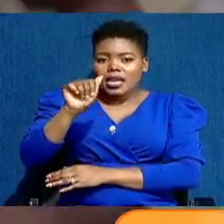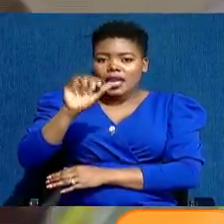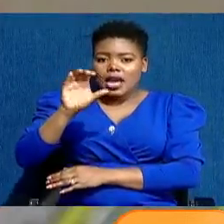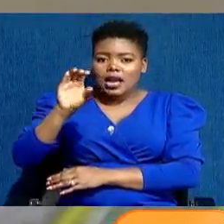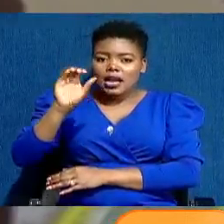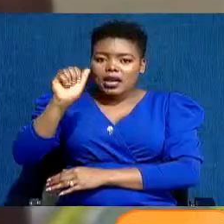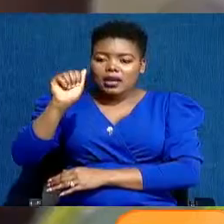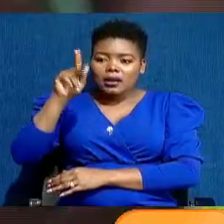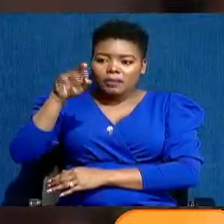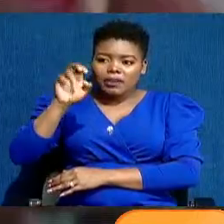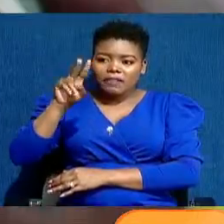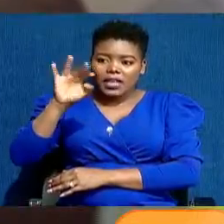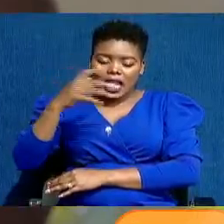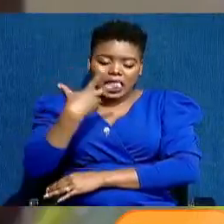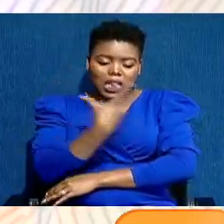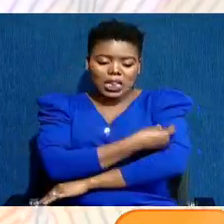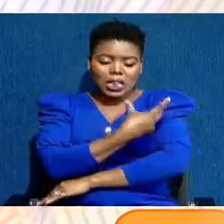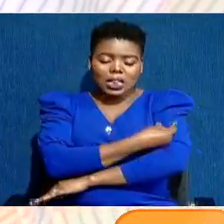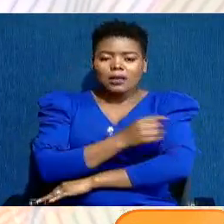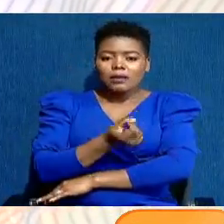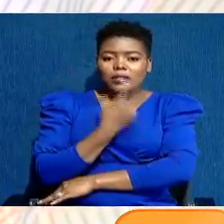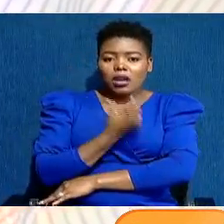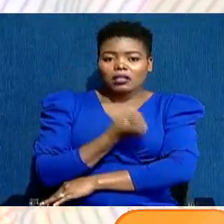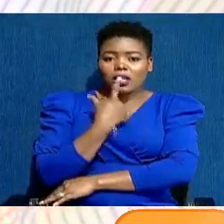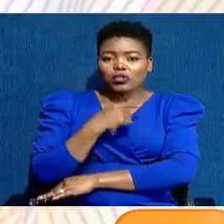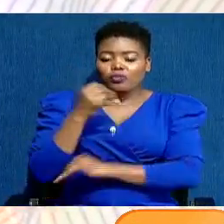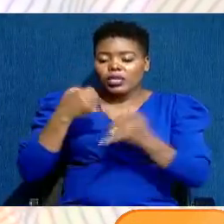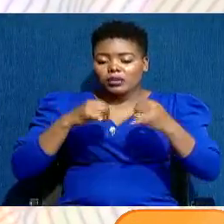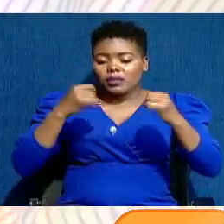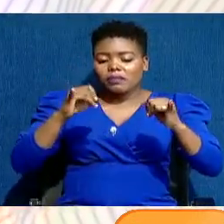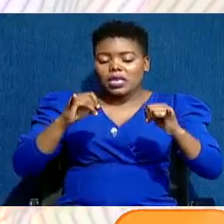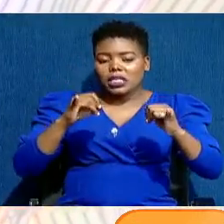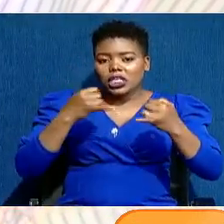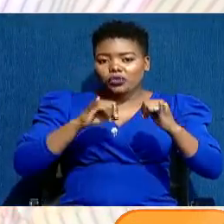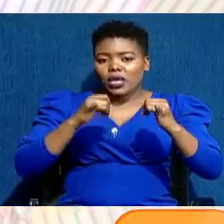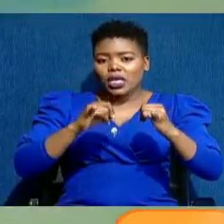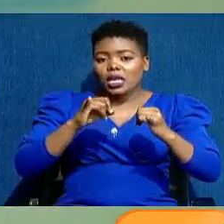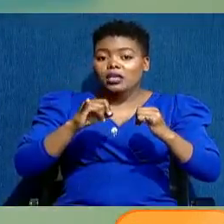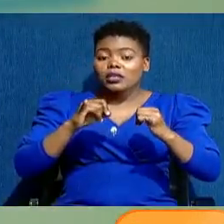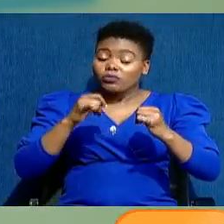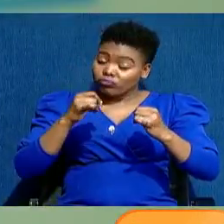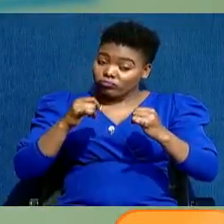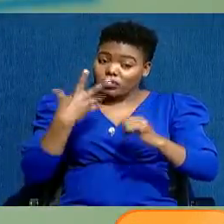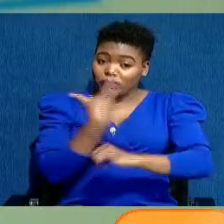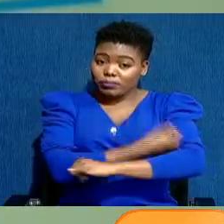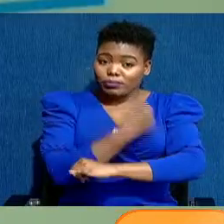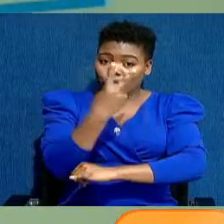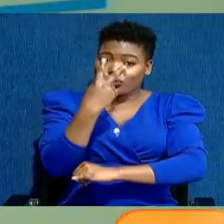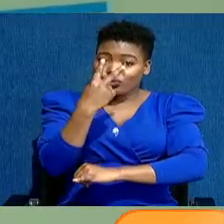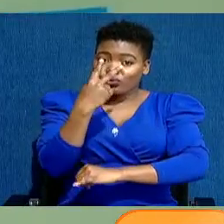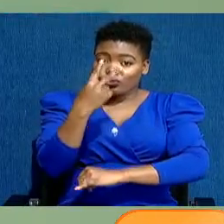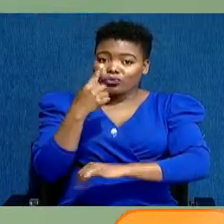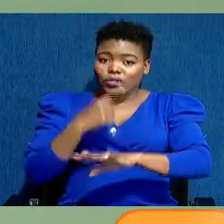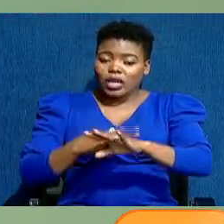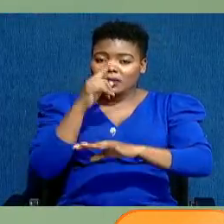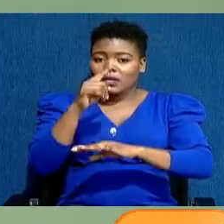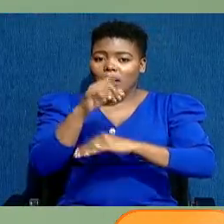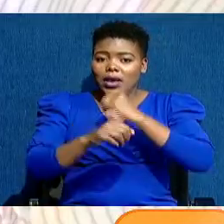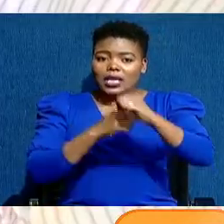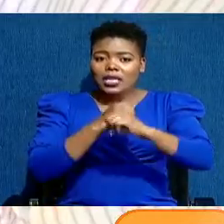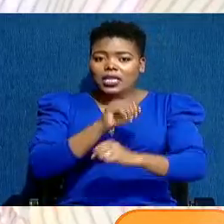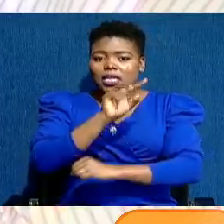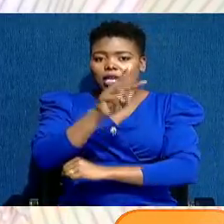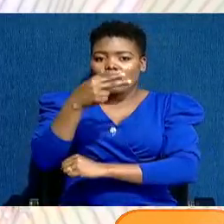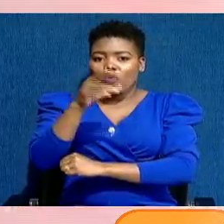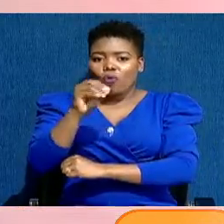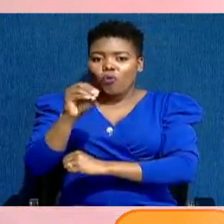long-acting injectable HIV prevention drug to be administered just twice a year. The World Health Organization has hailed